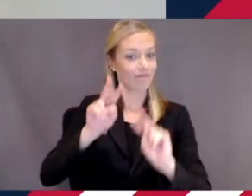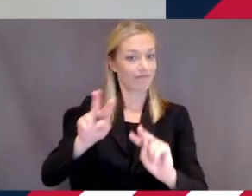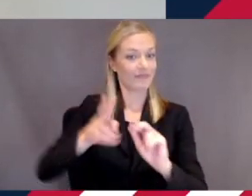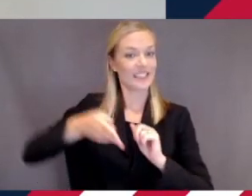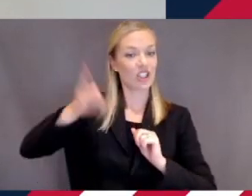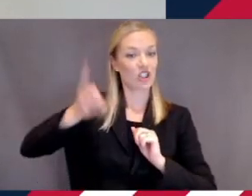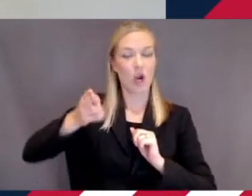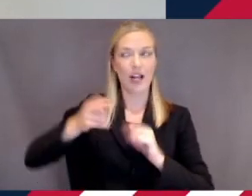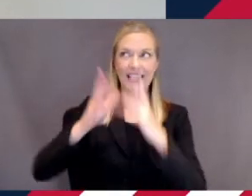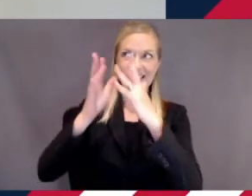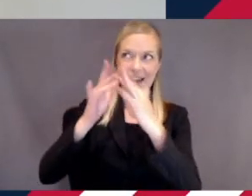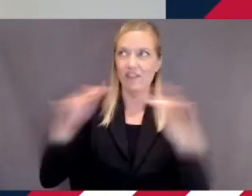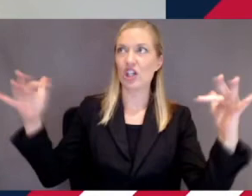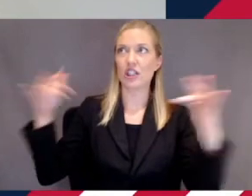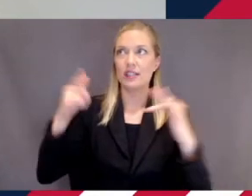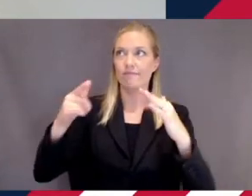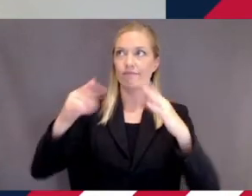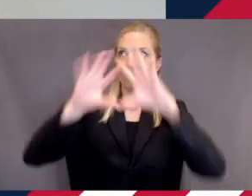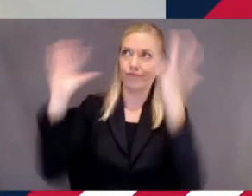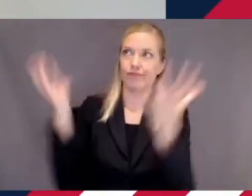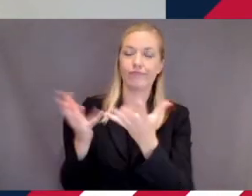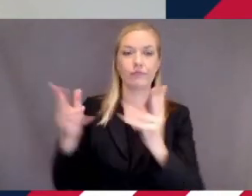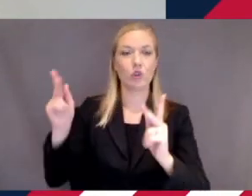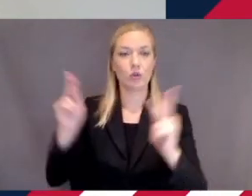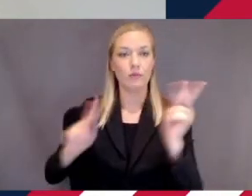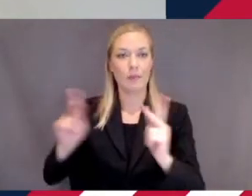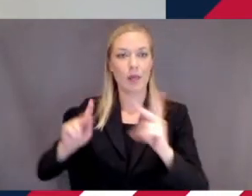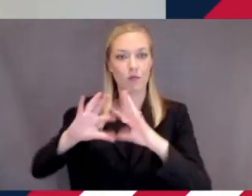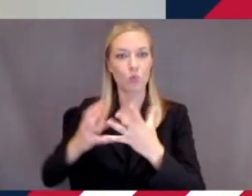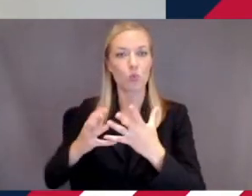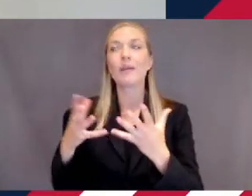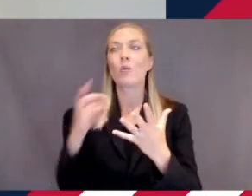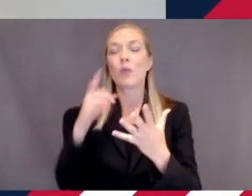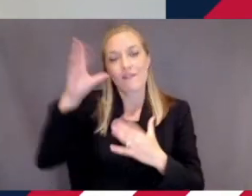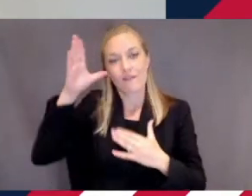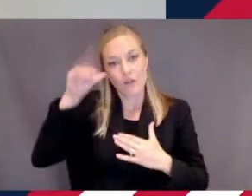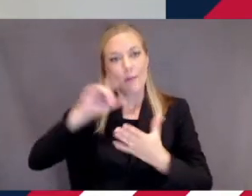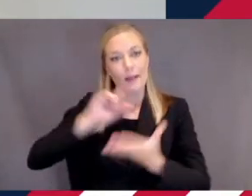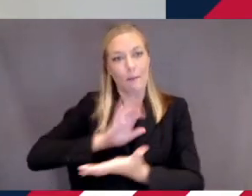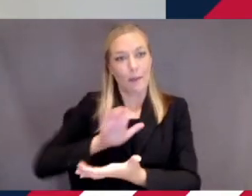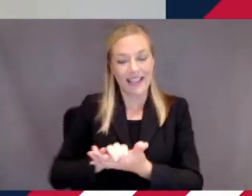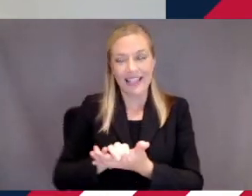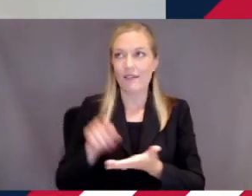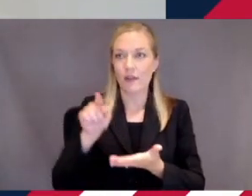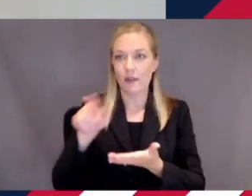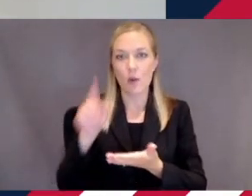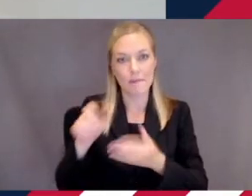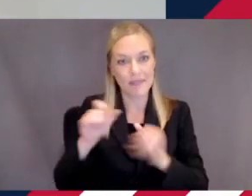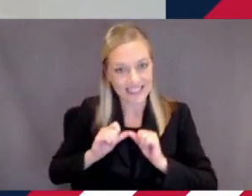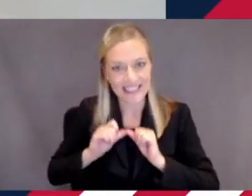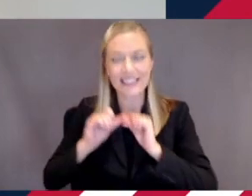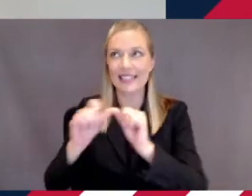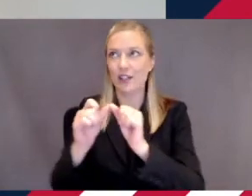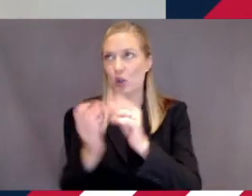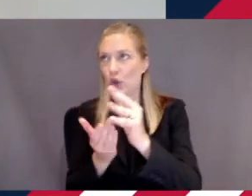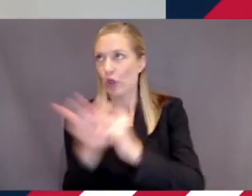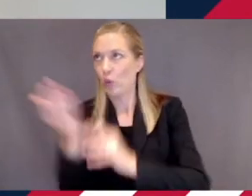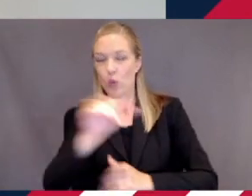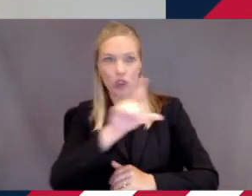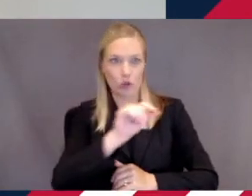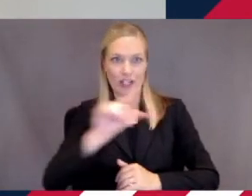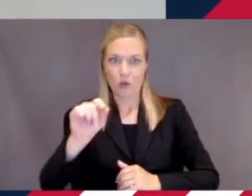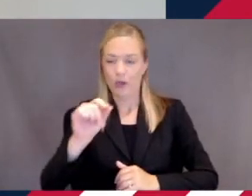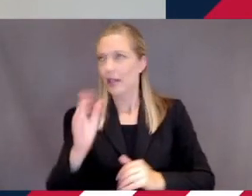that those reforms must continue into the 2024 presidential nomination process to retain the